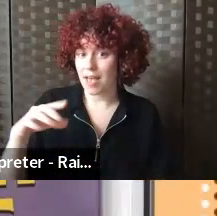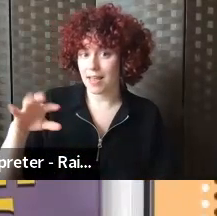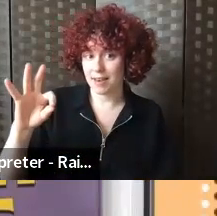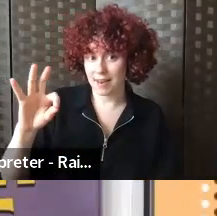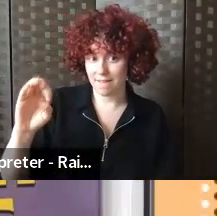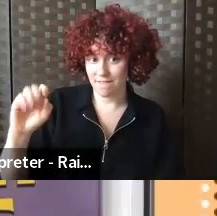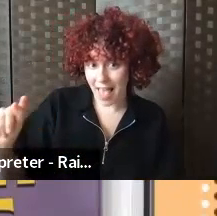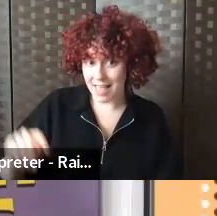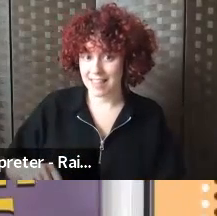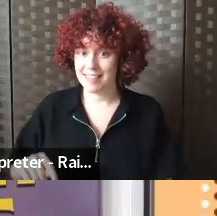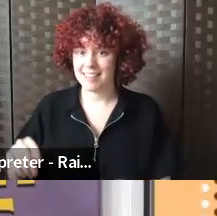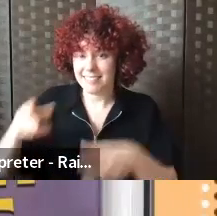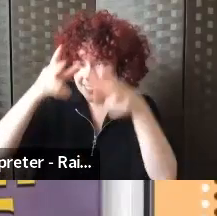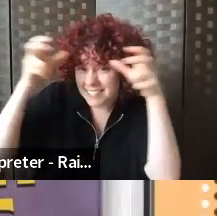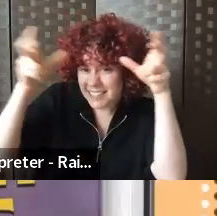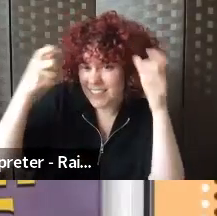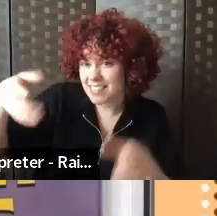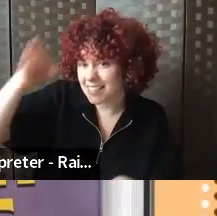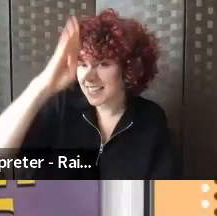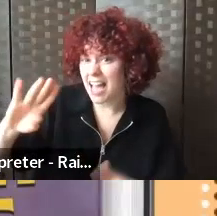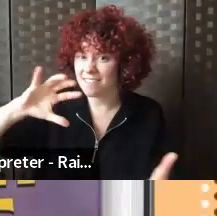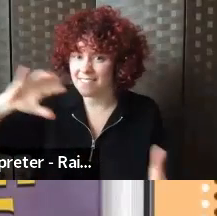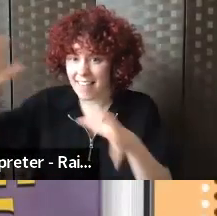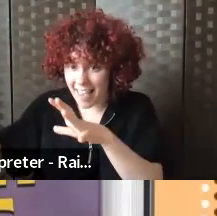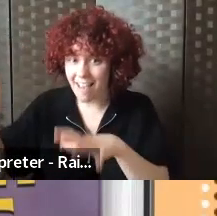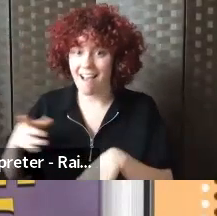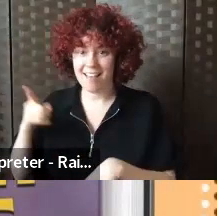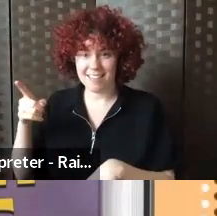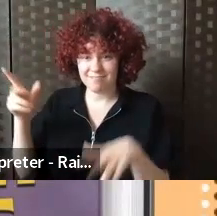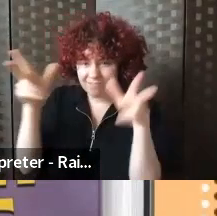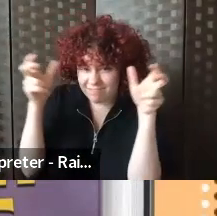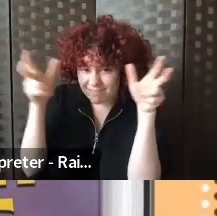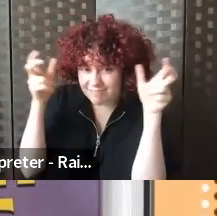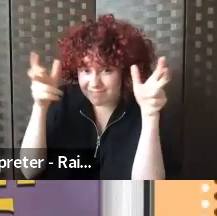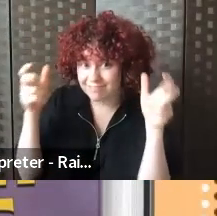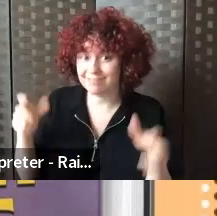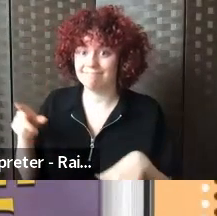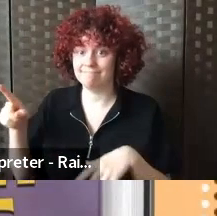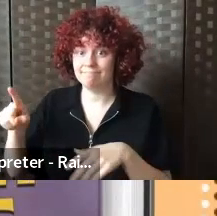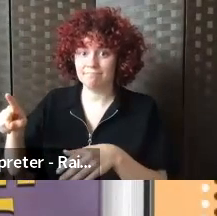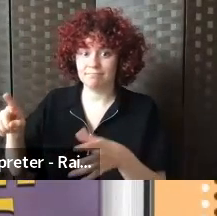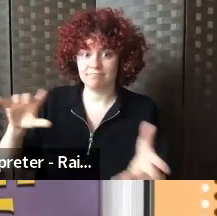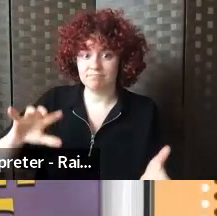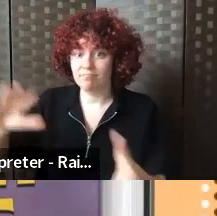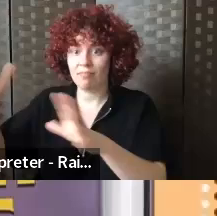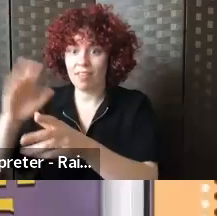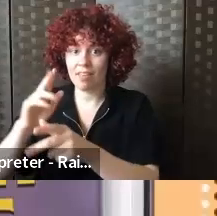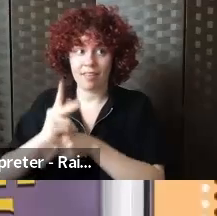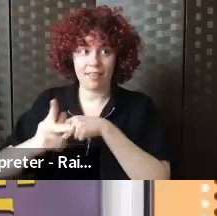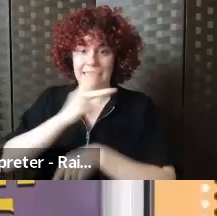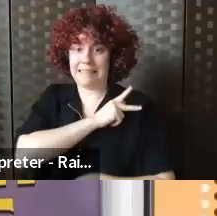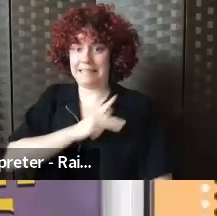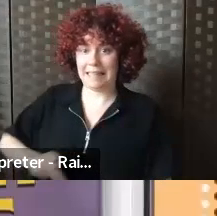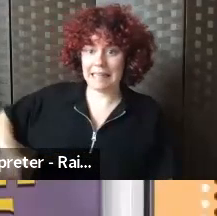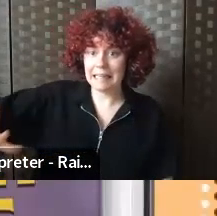rid Egypt of the sun god Ra and plunged the kingdom into never-ending night. Especially disastrous since